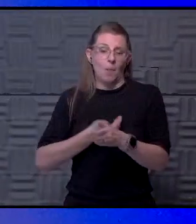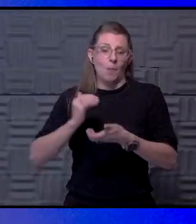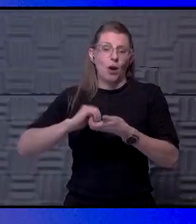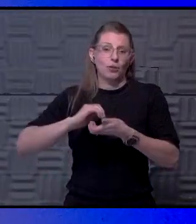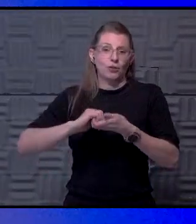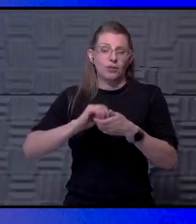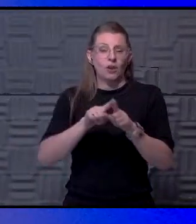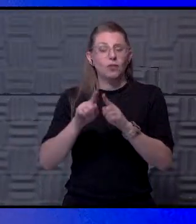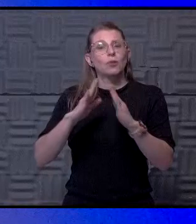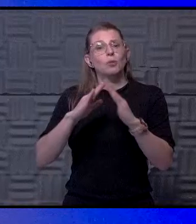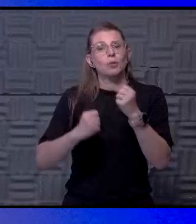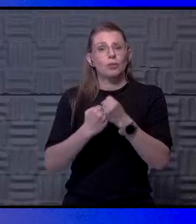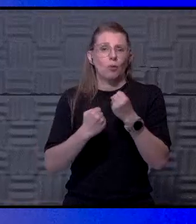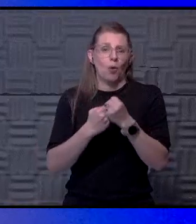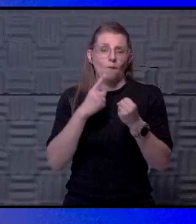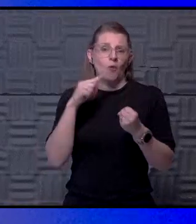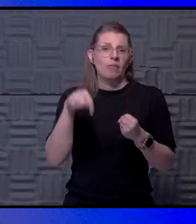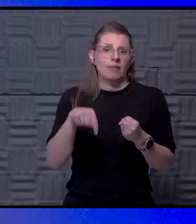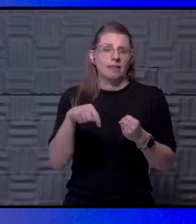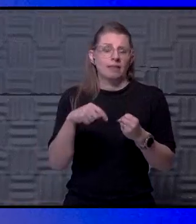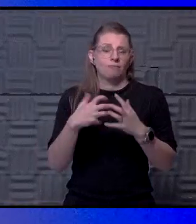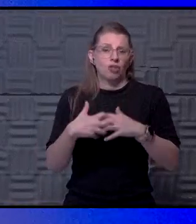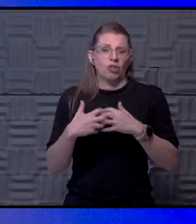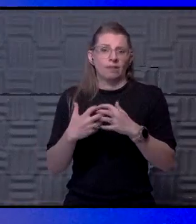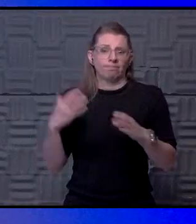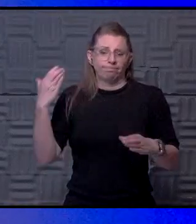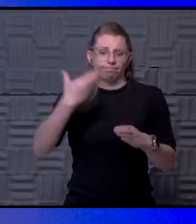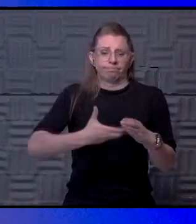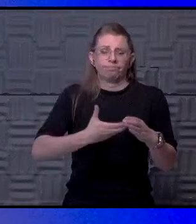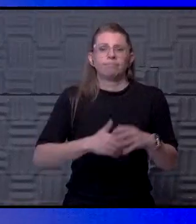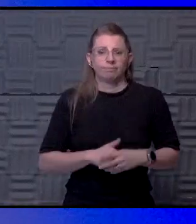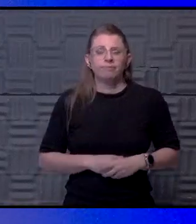and the community support for this.